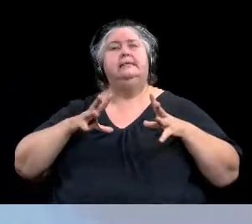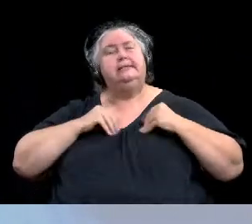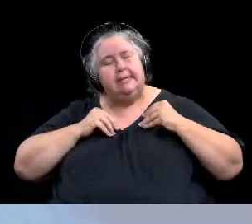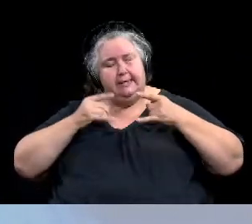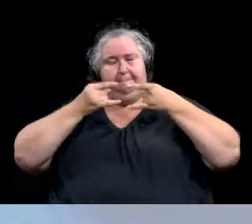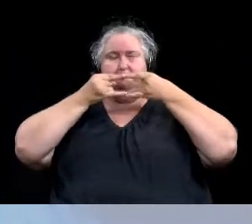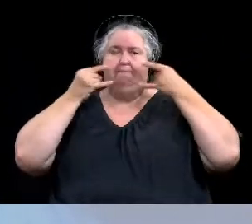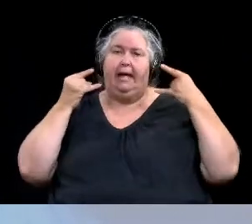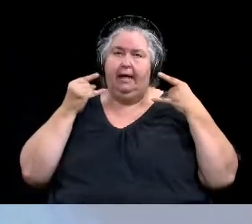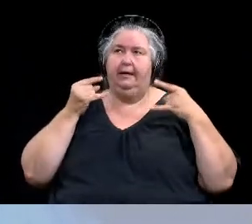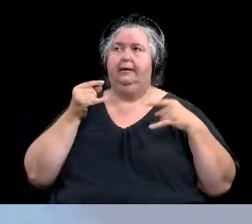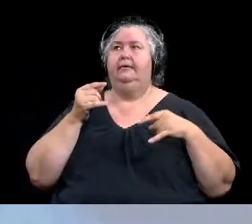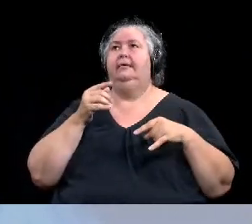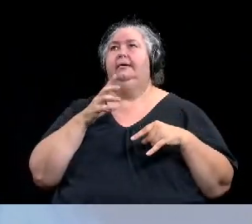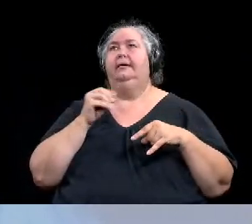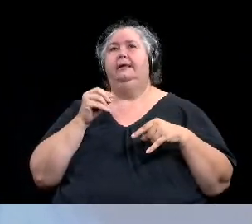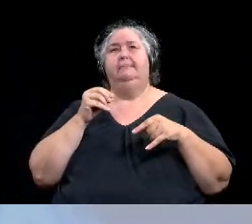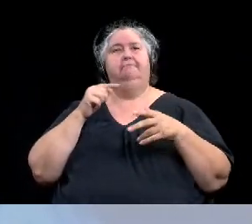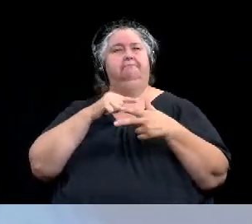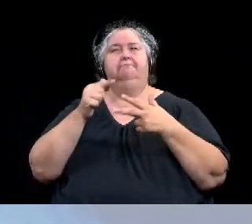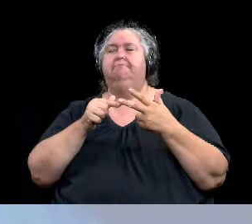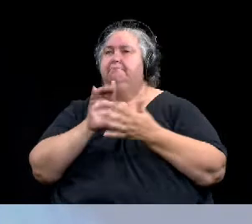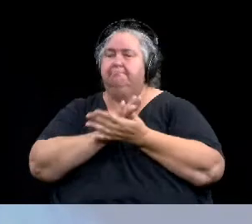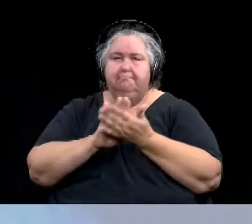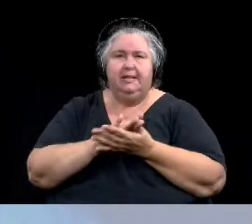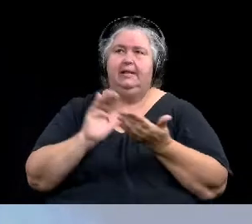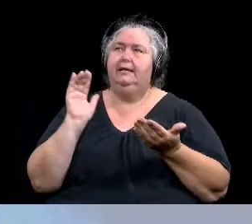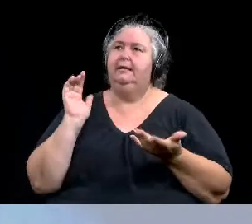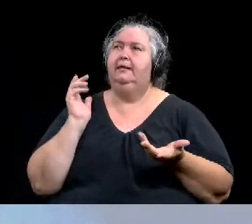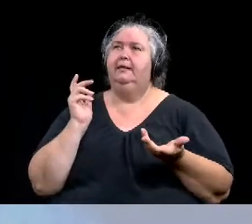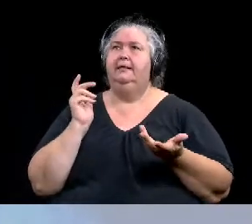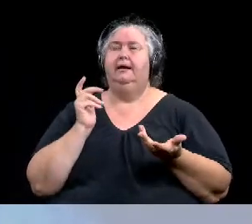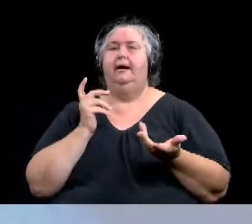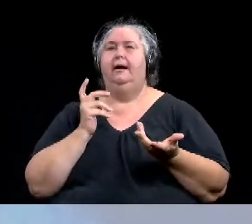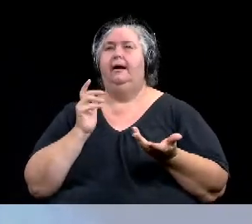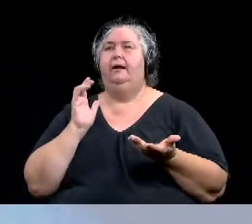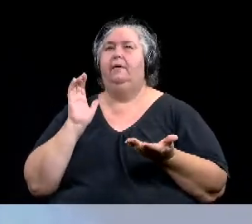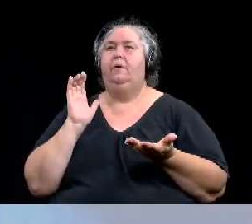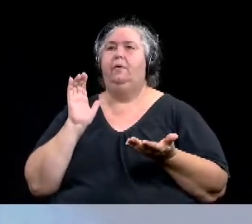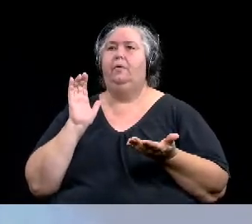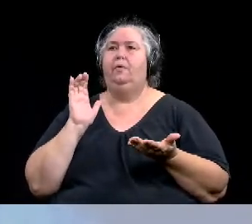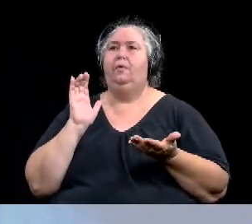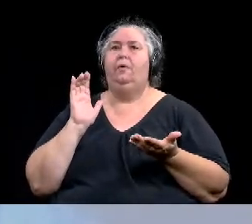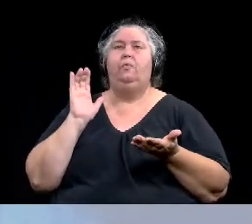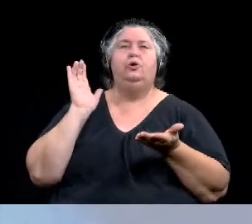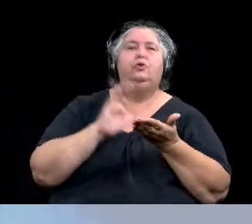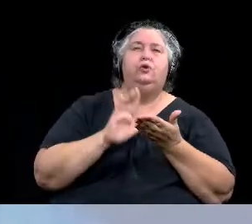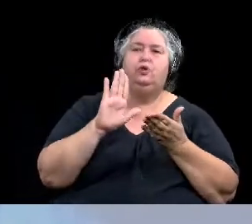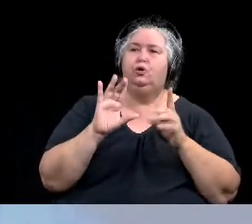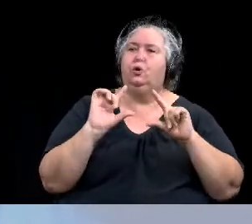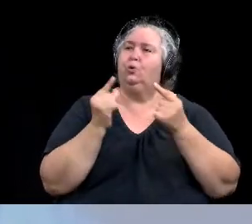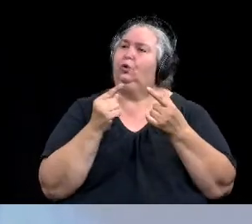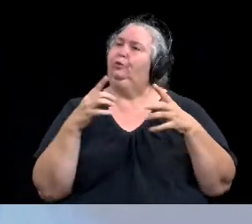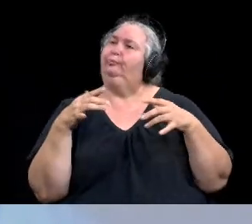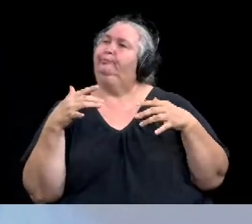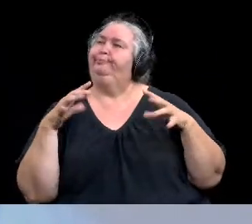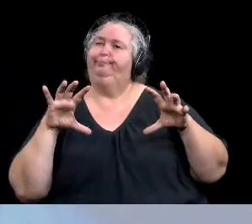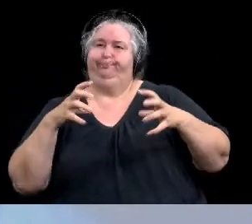masking and reducing the size of your groups and those sorts of things. And we're making